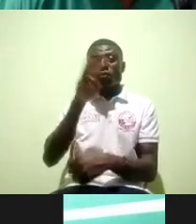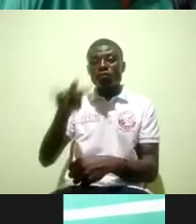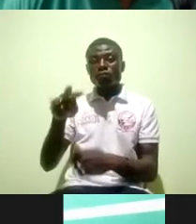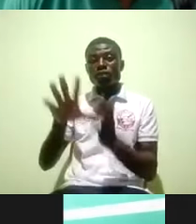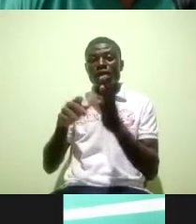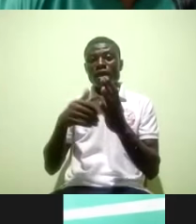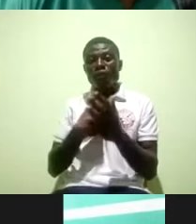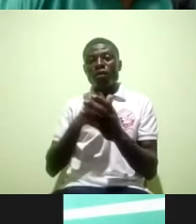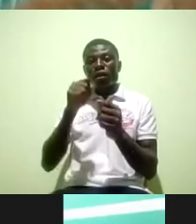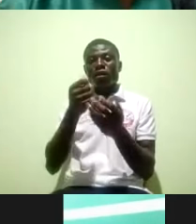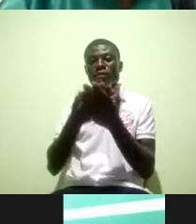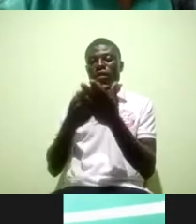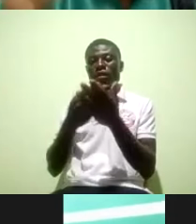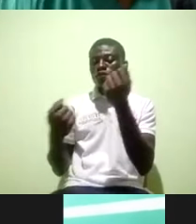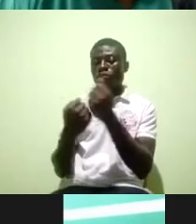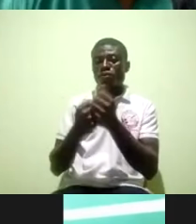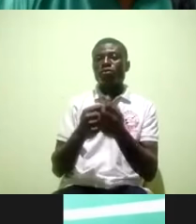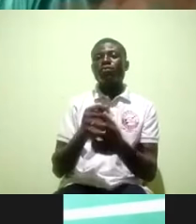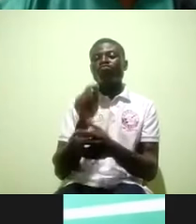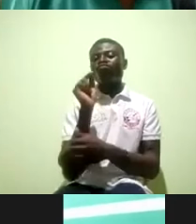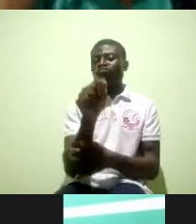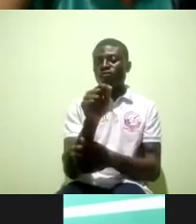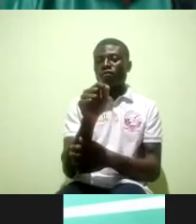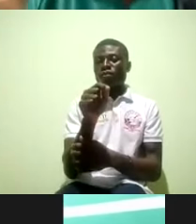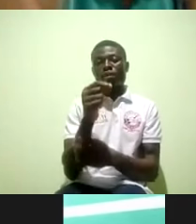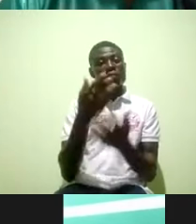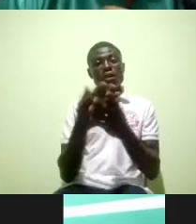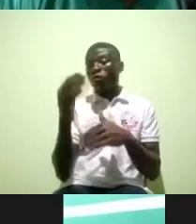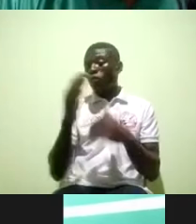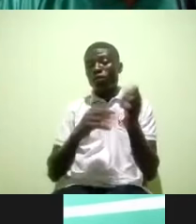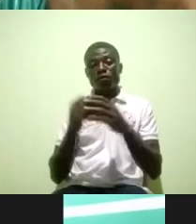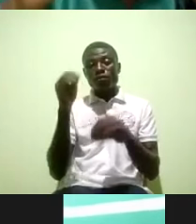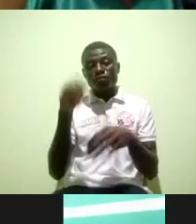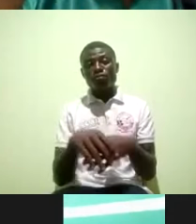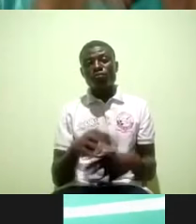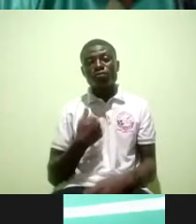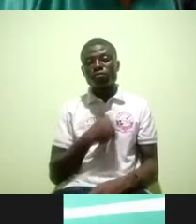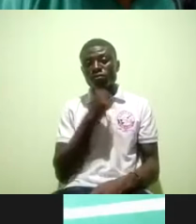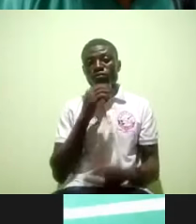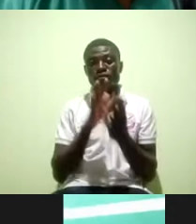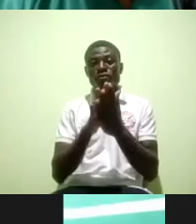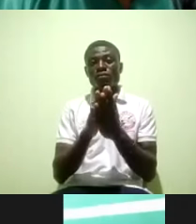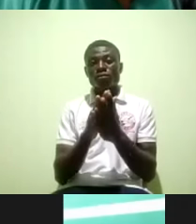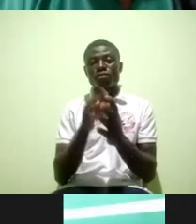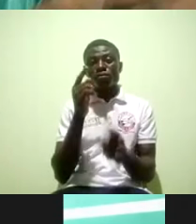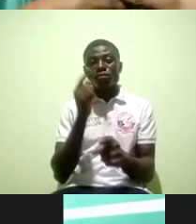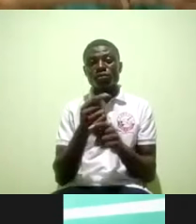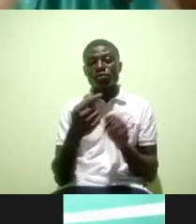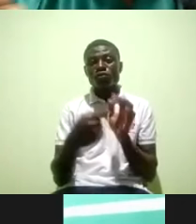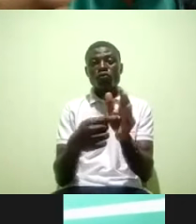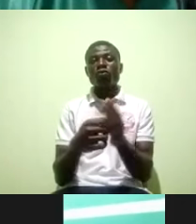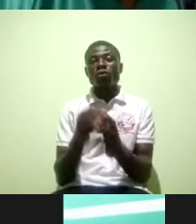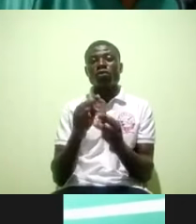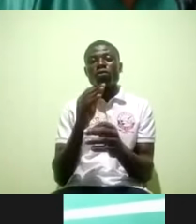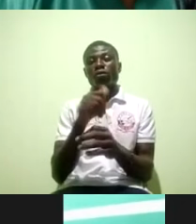donating button there. You can donate anything to support us, but we are not asking you to do, just throwing it out there if you